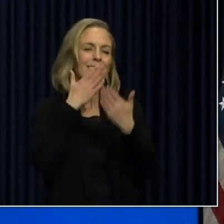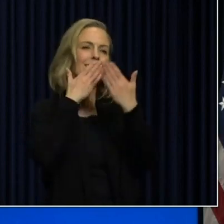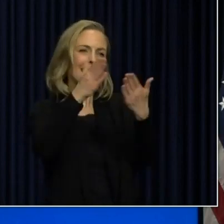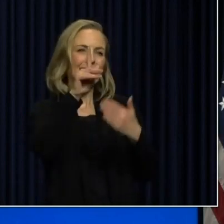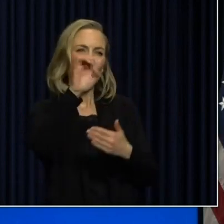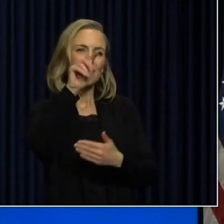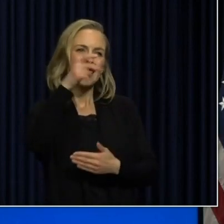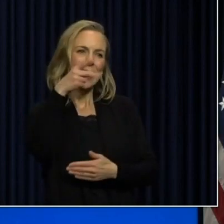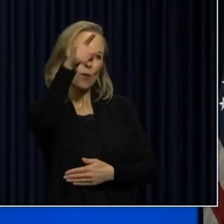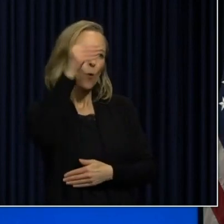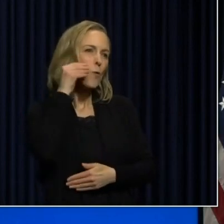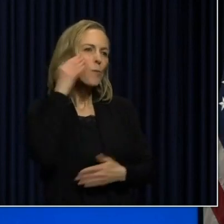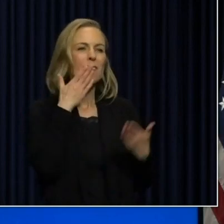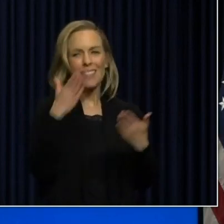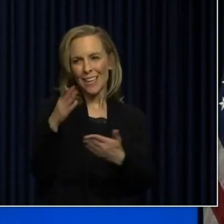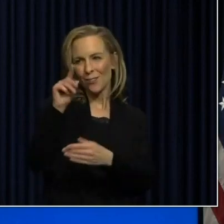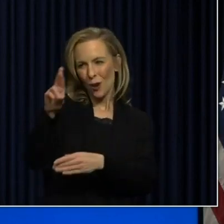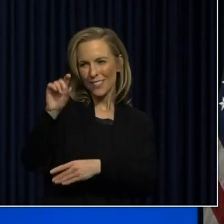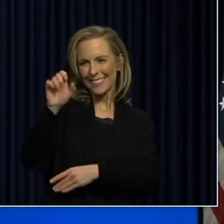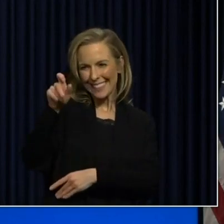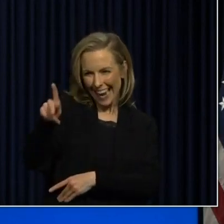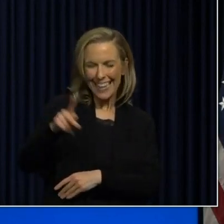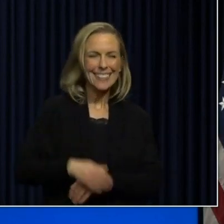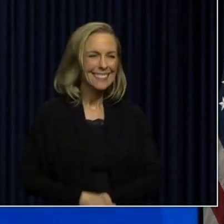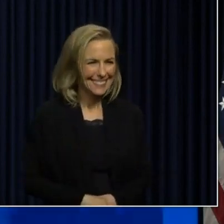Kenneth at home. Thank you, Dr. Stack.